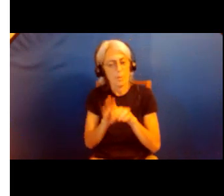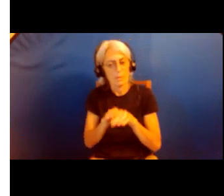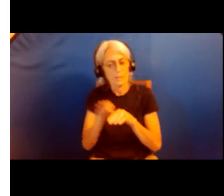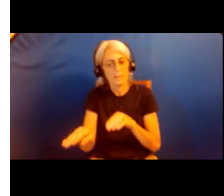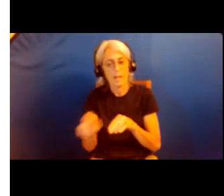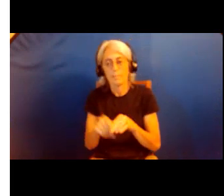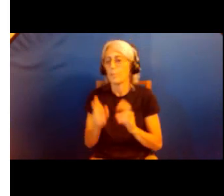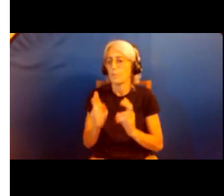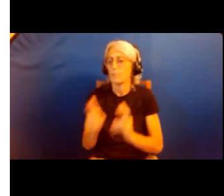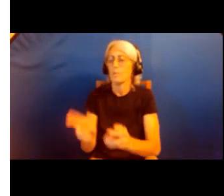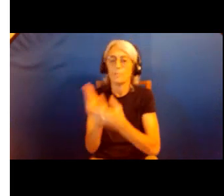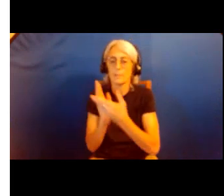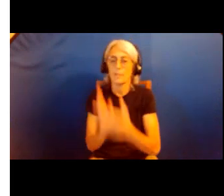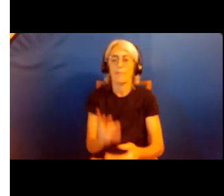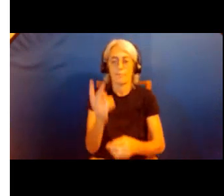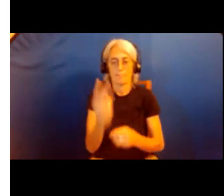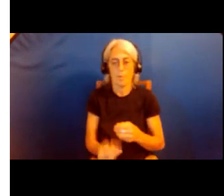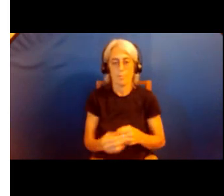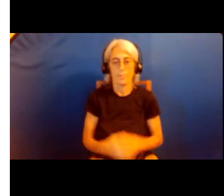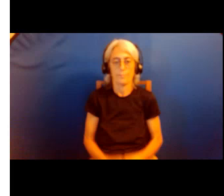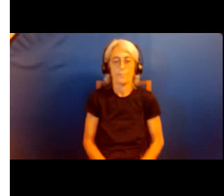of both. Next slide, please.